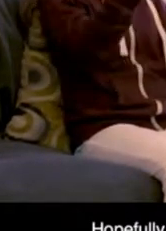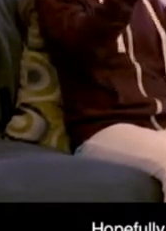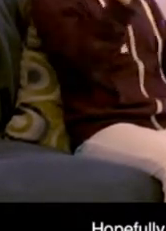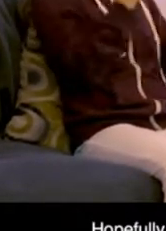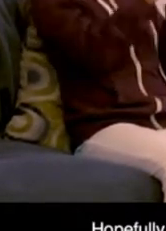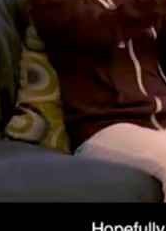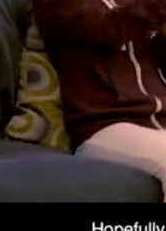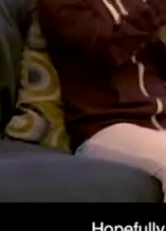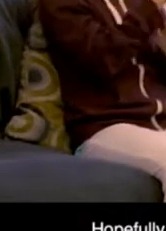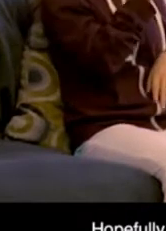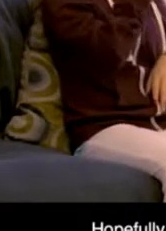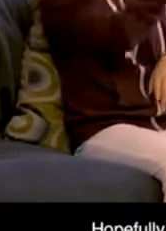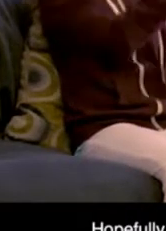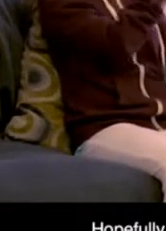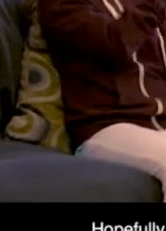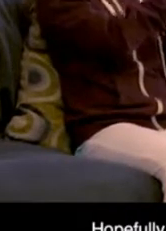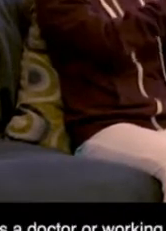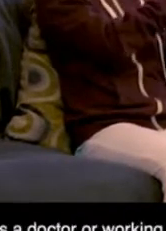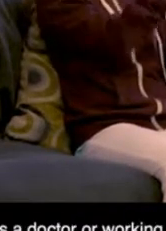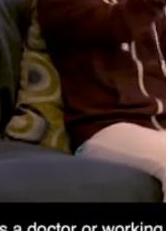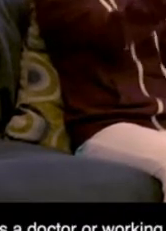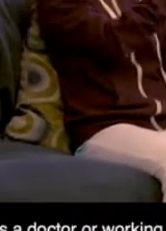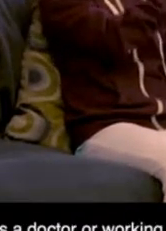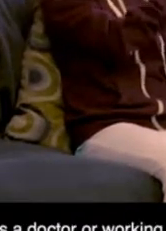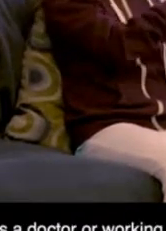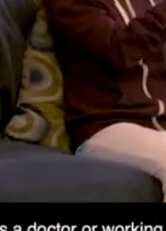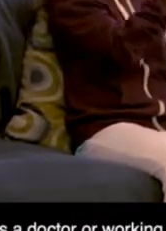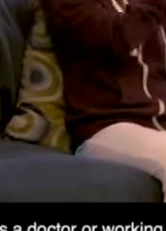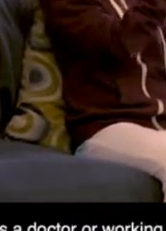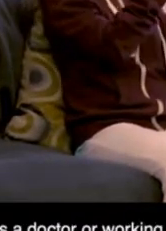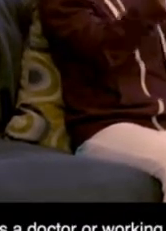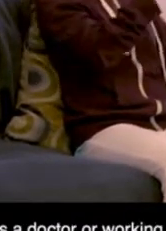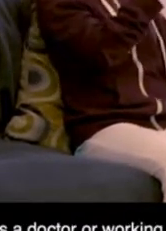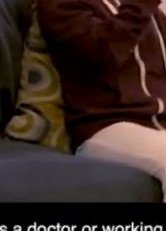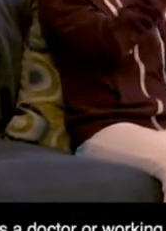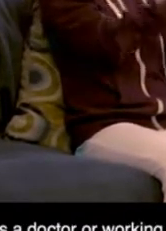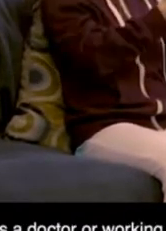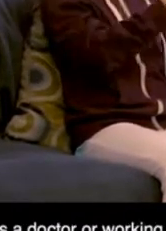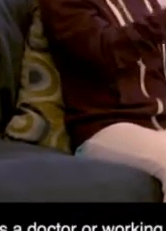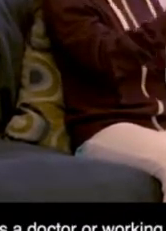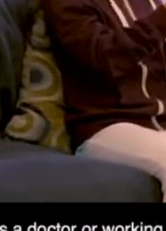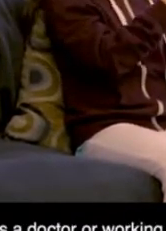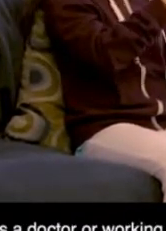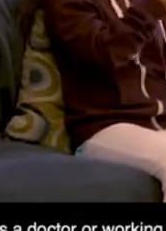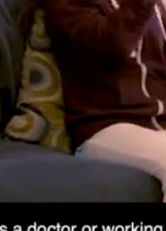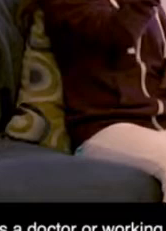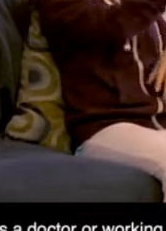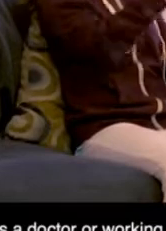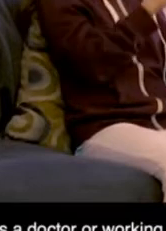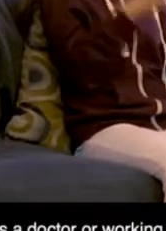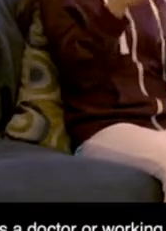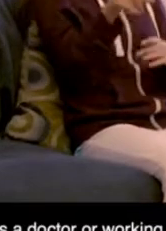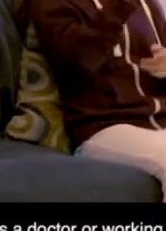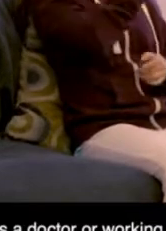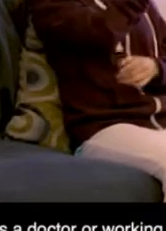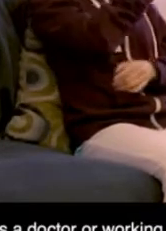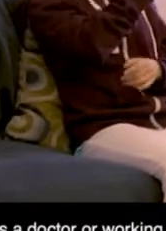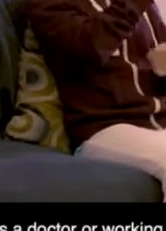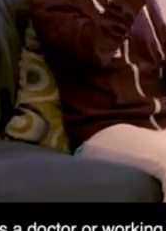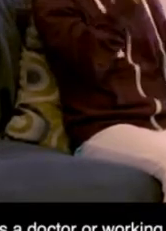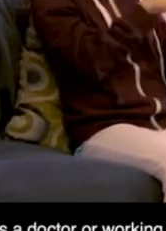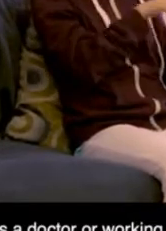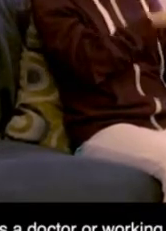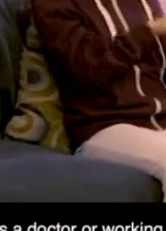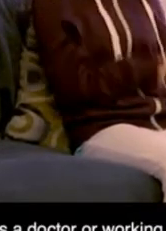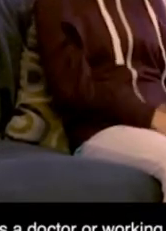program. And I actually want to major as a doctor or working with people in the operation